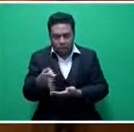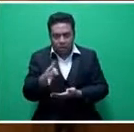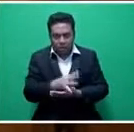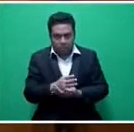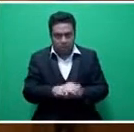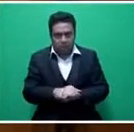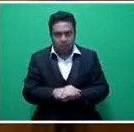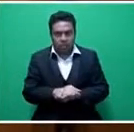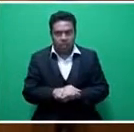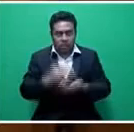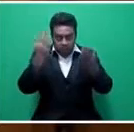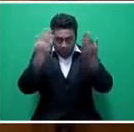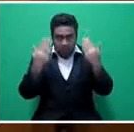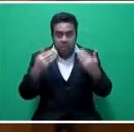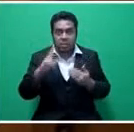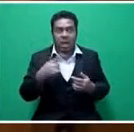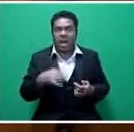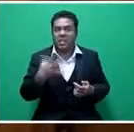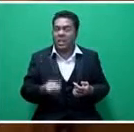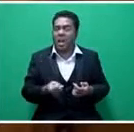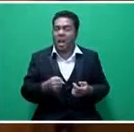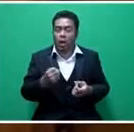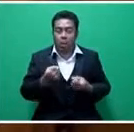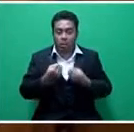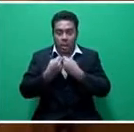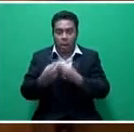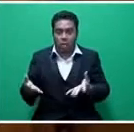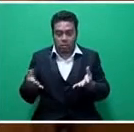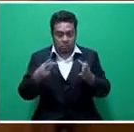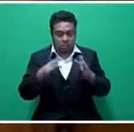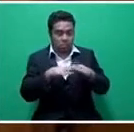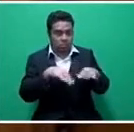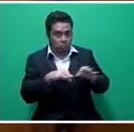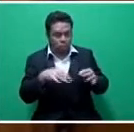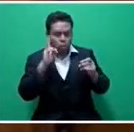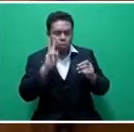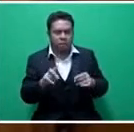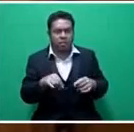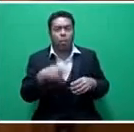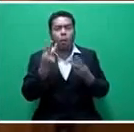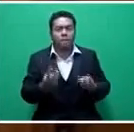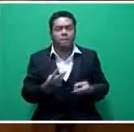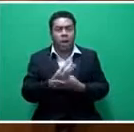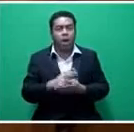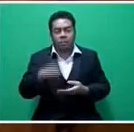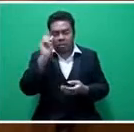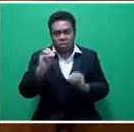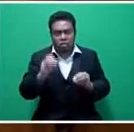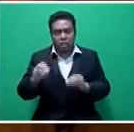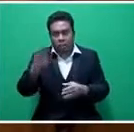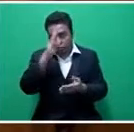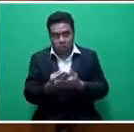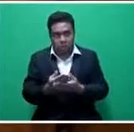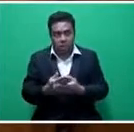said, he said I completely lost the plot when it comes to looking after the welfare of the teachers and students. Honourable